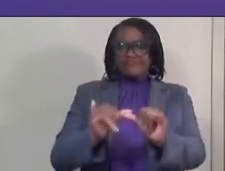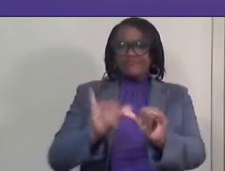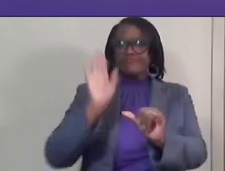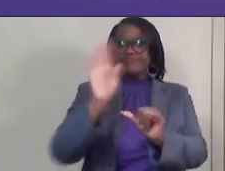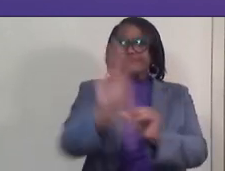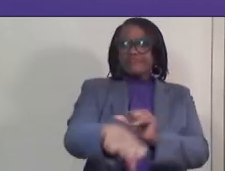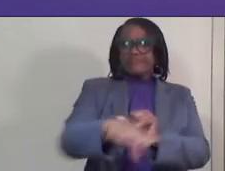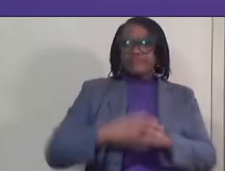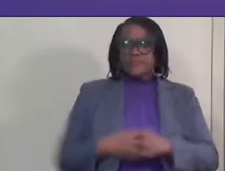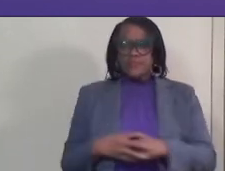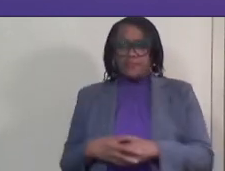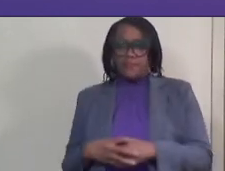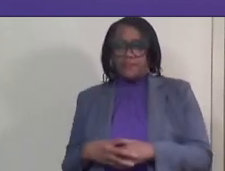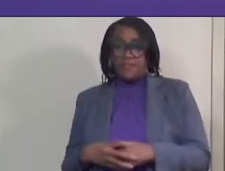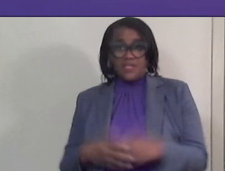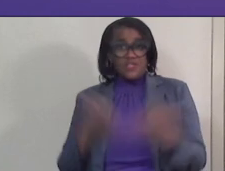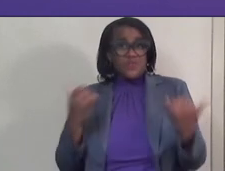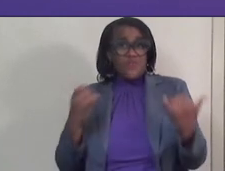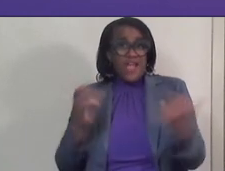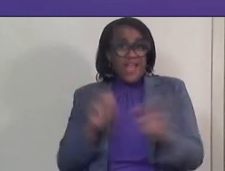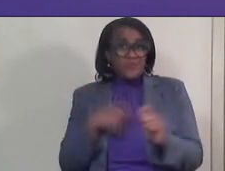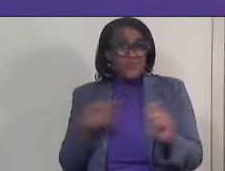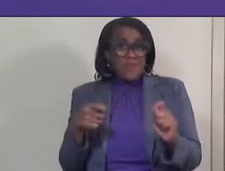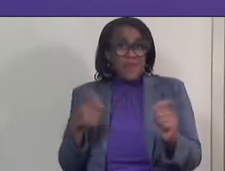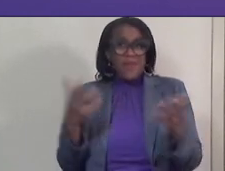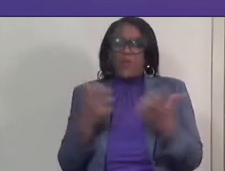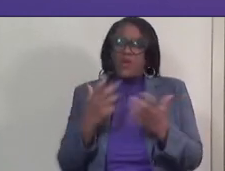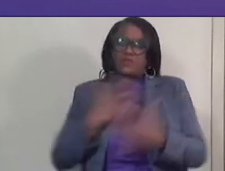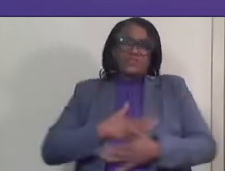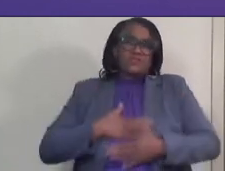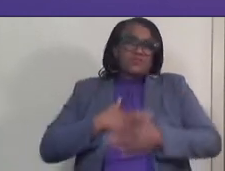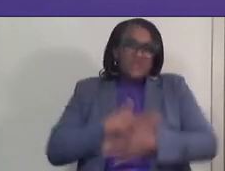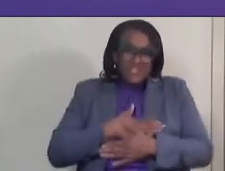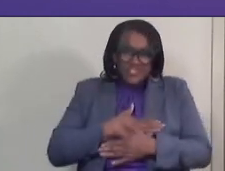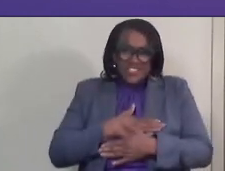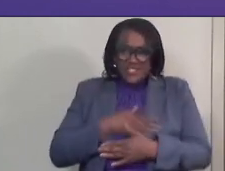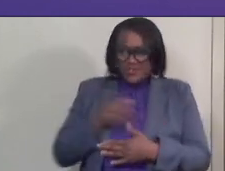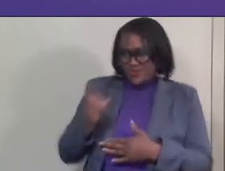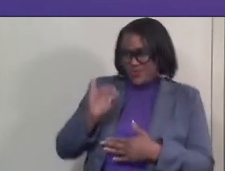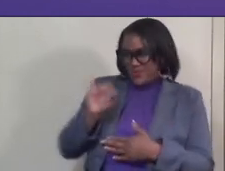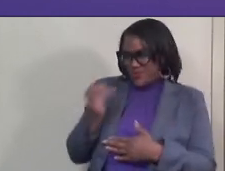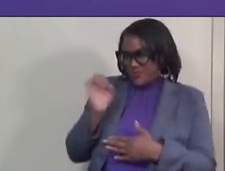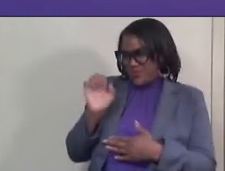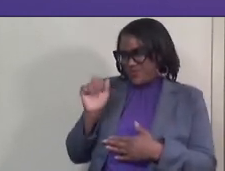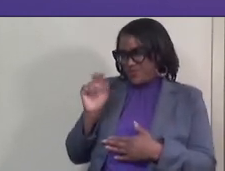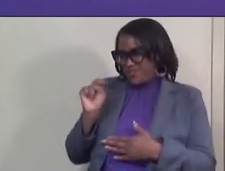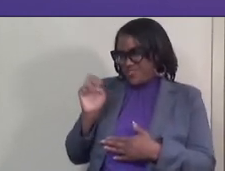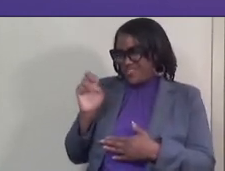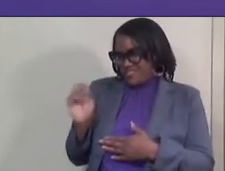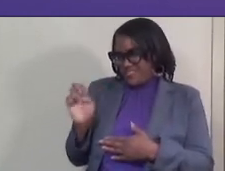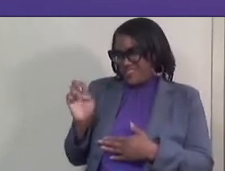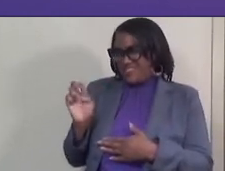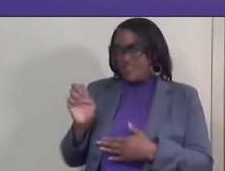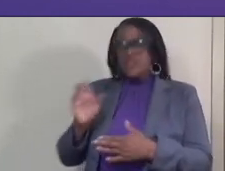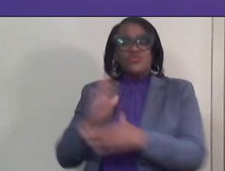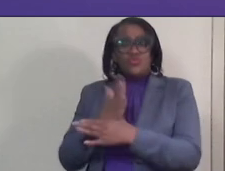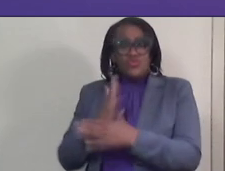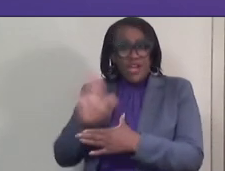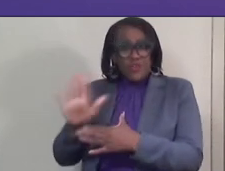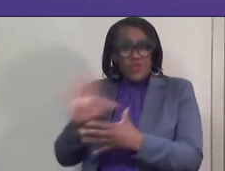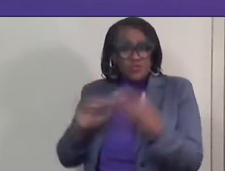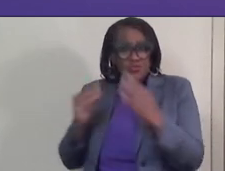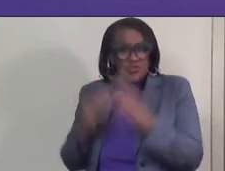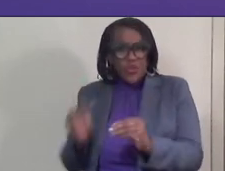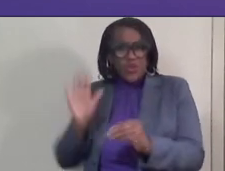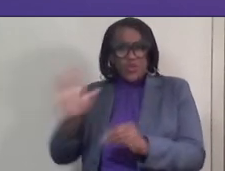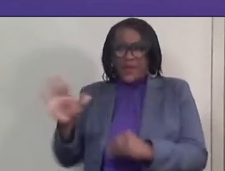So to wrap up, I just wanted to express my appreciation to you, Jeanine, for sharing your stories and your expertise and